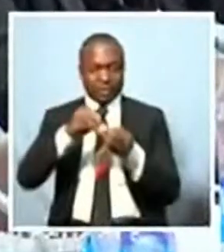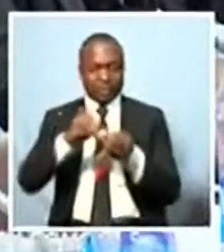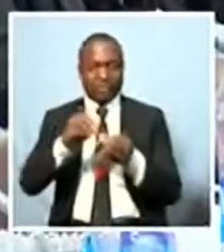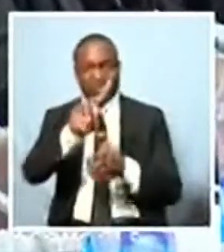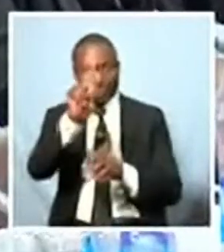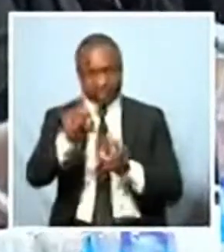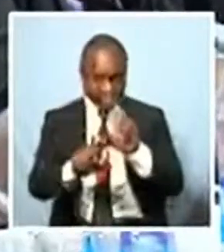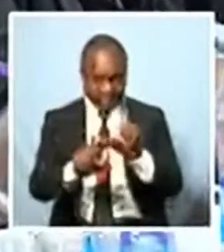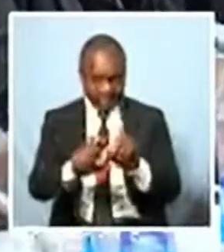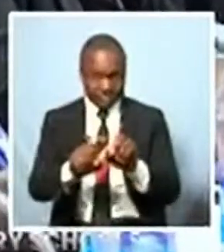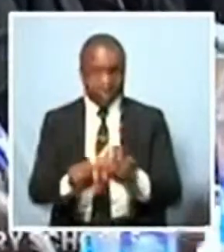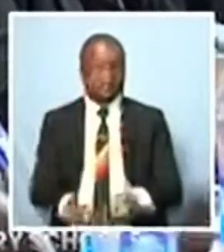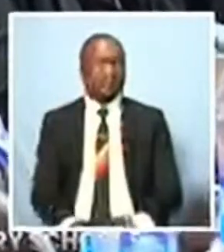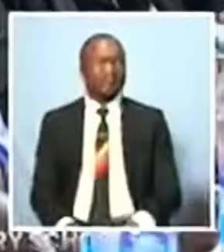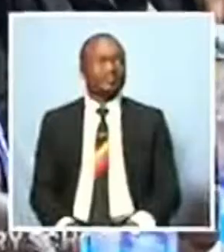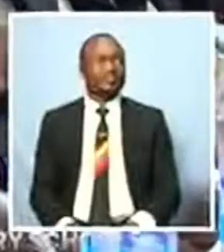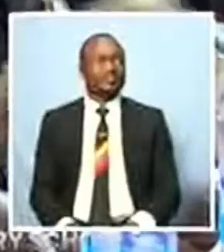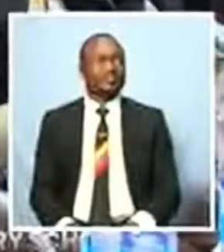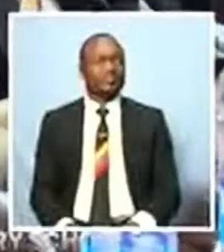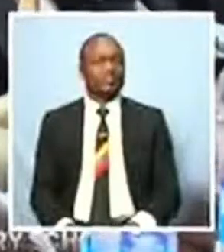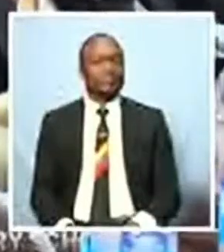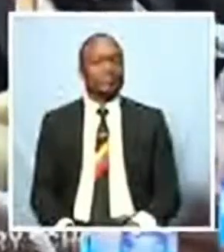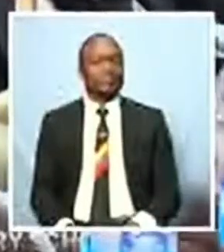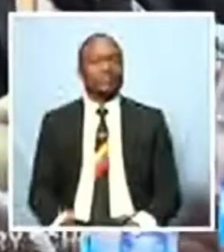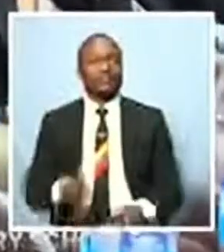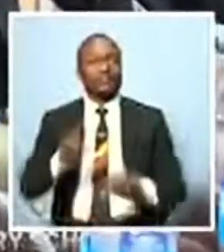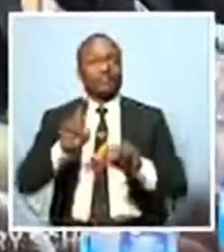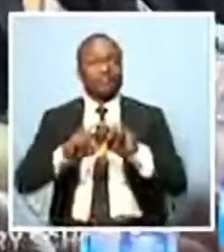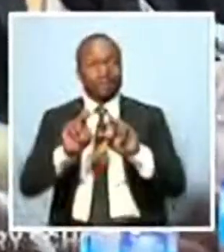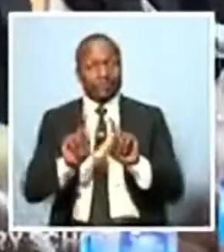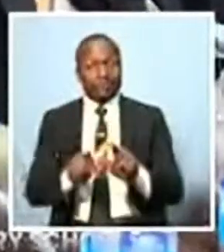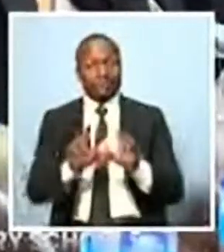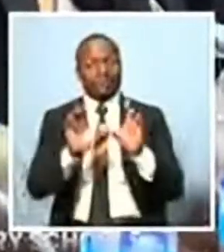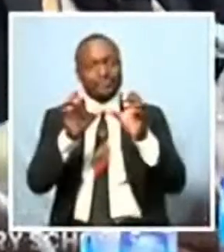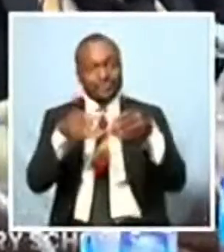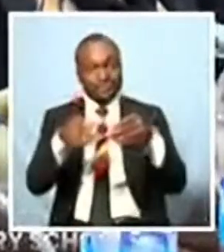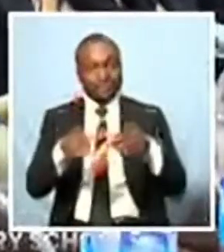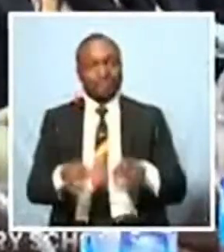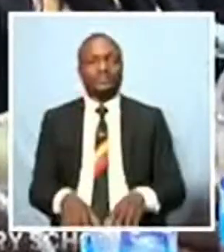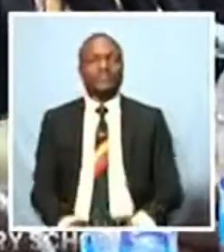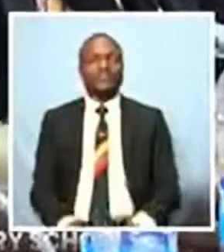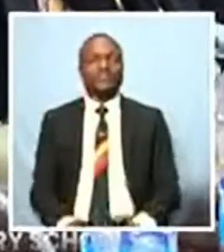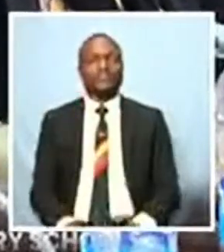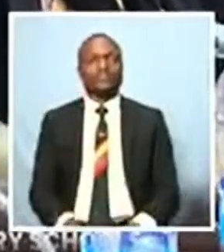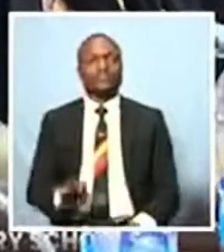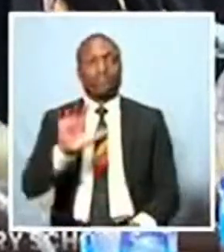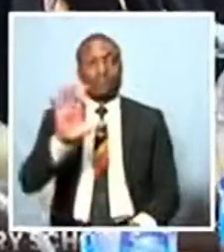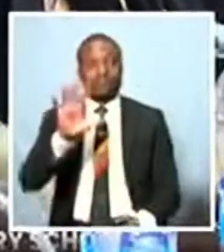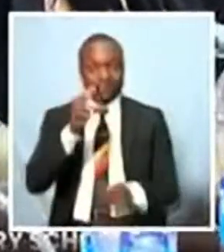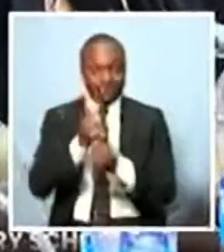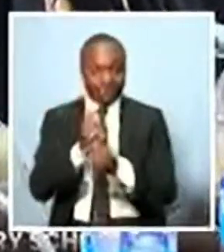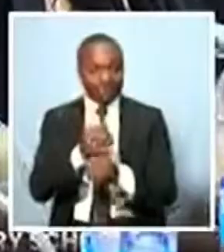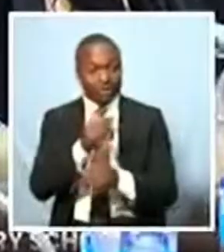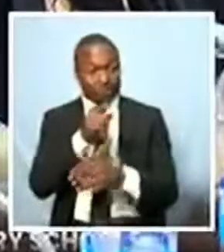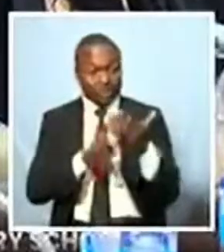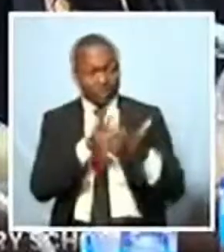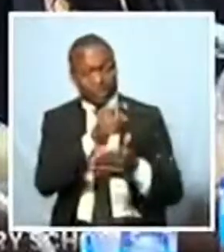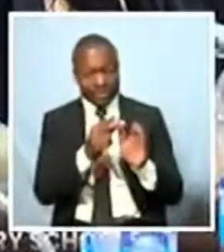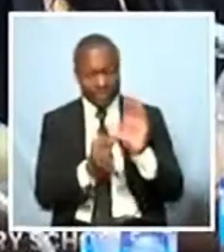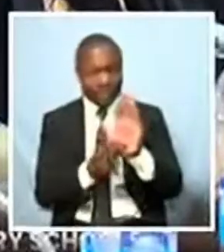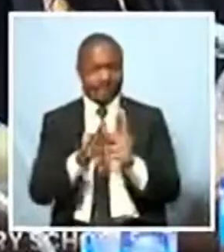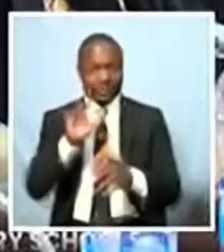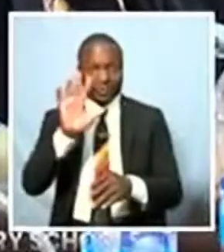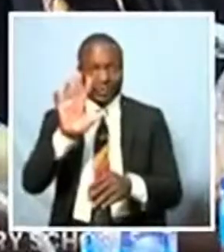the reflection from or by the chairperson of the committee. For 5 years, that's what he has indicated. For